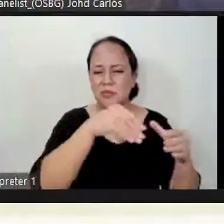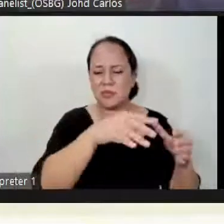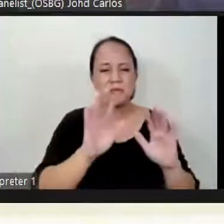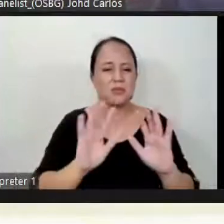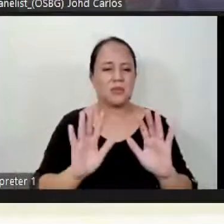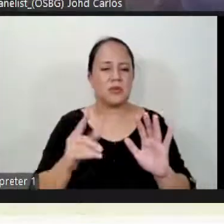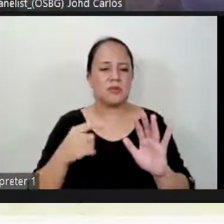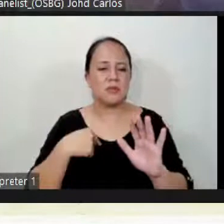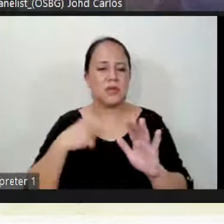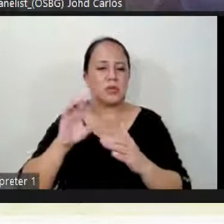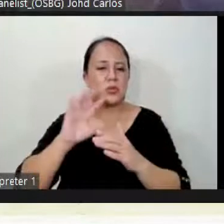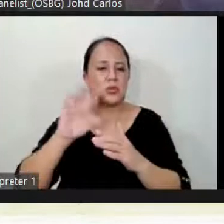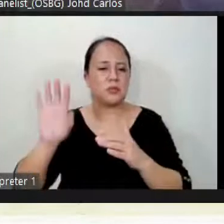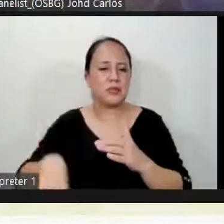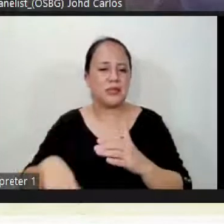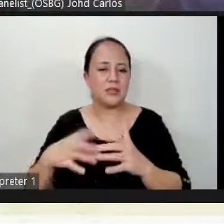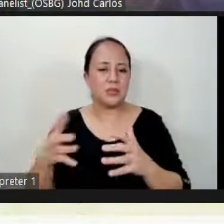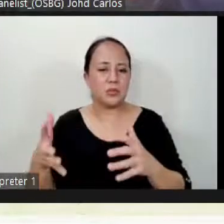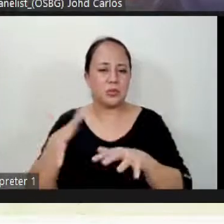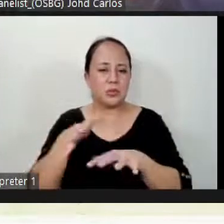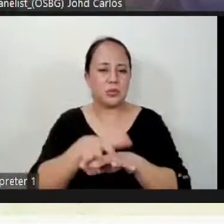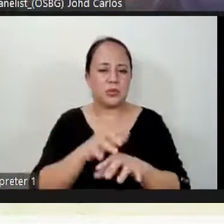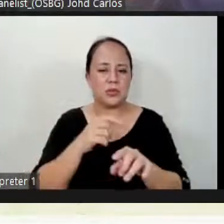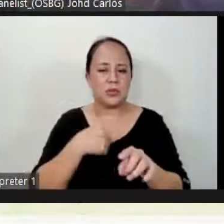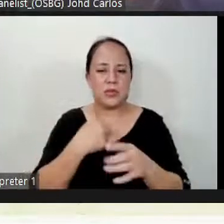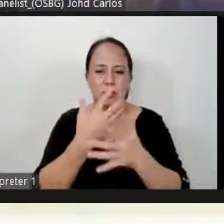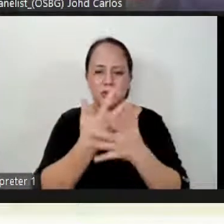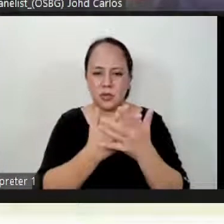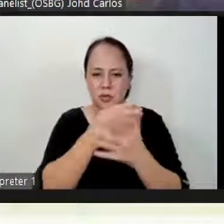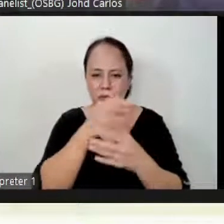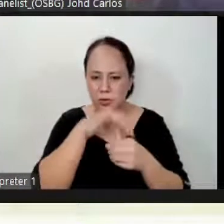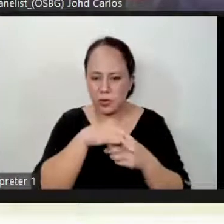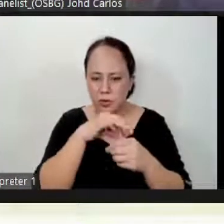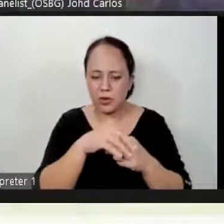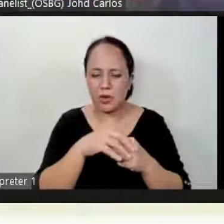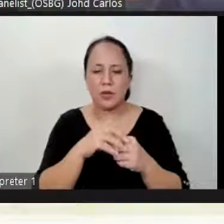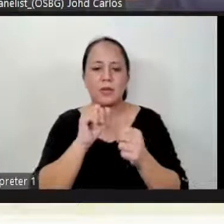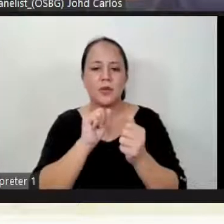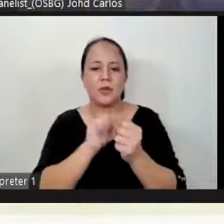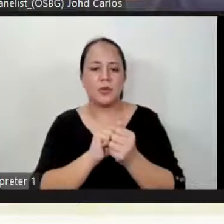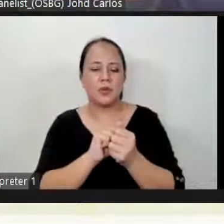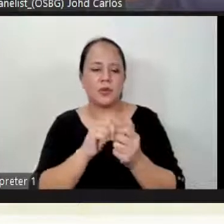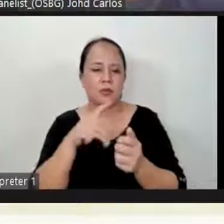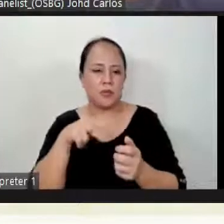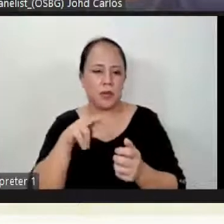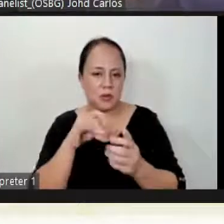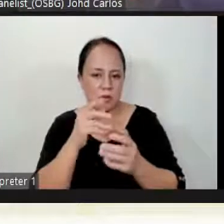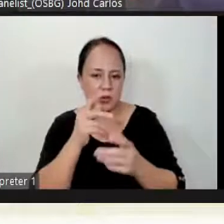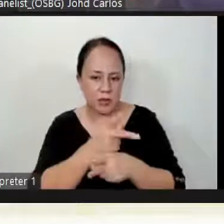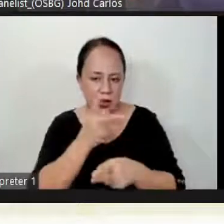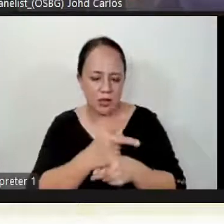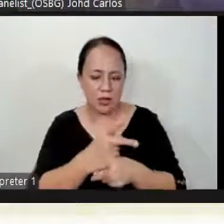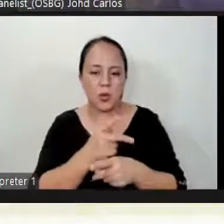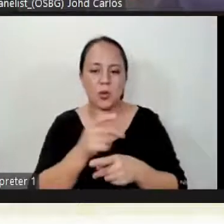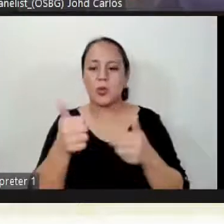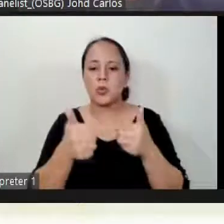it holistically, integrate the screening programs in our primary care. Alin ba ang pwede